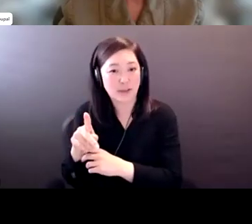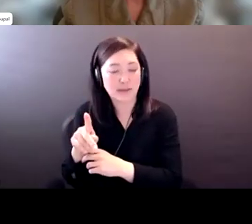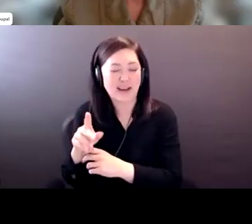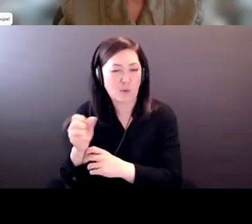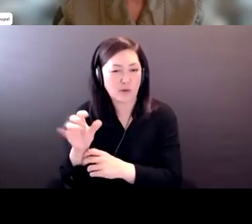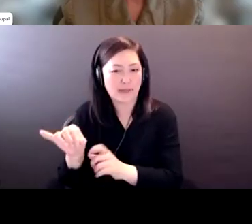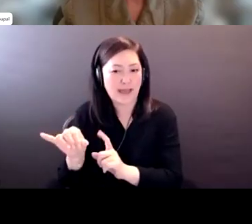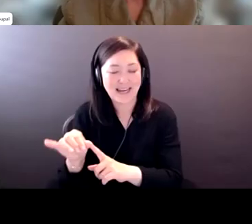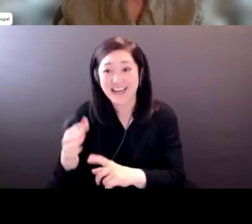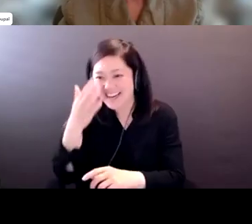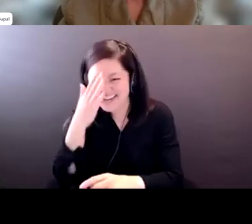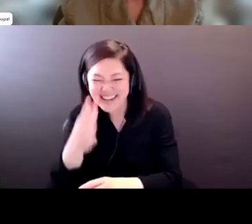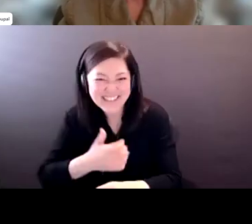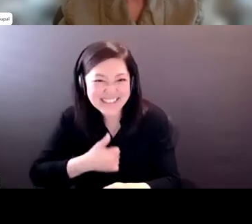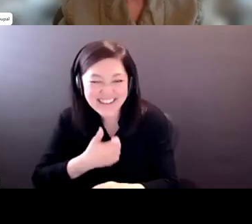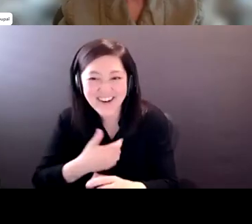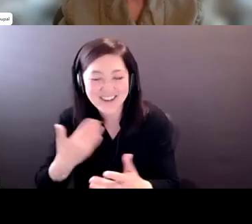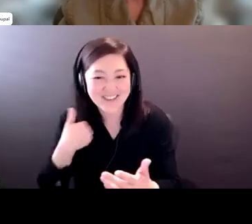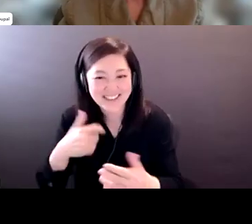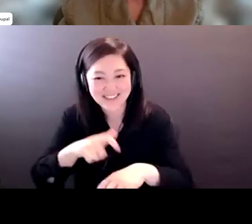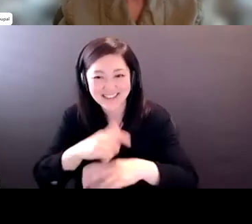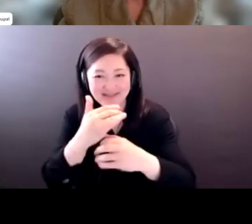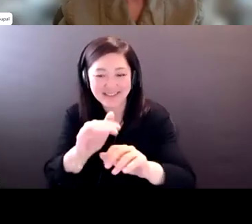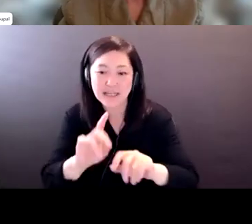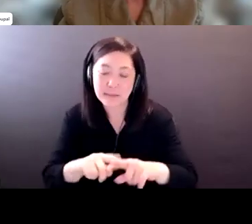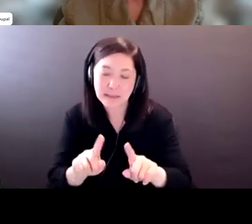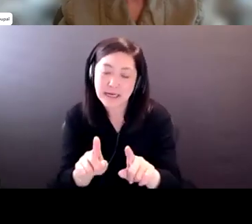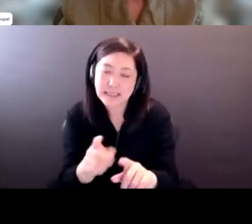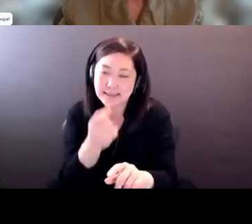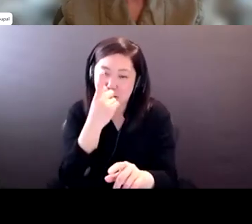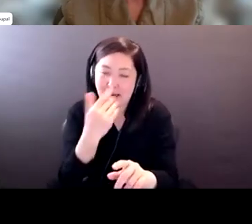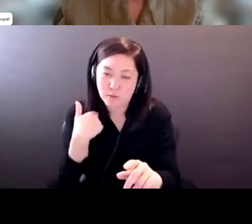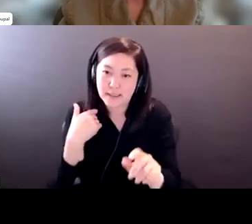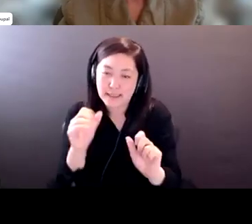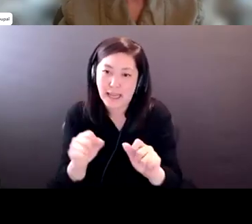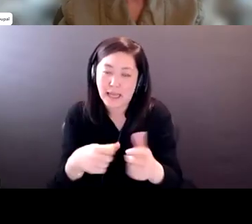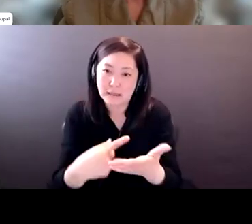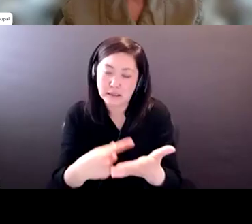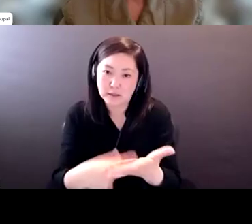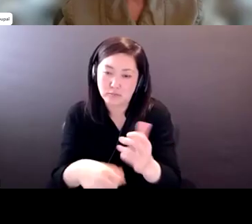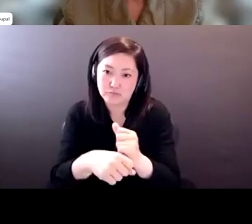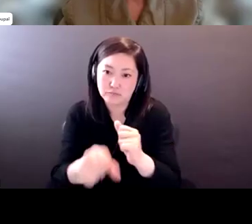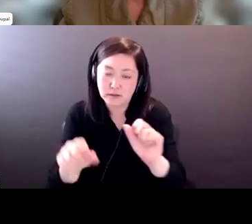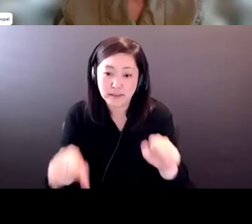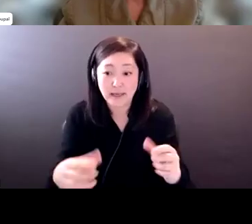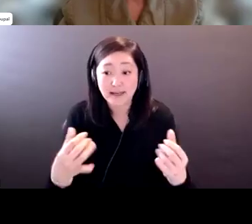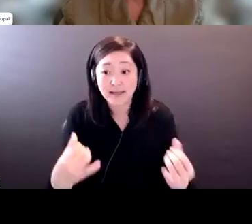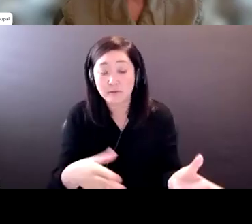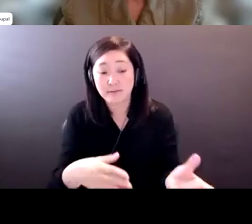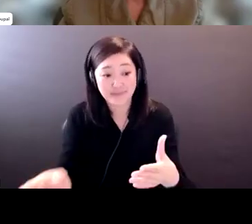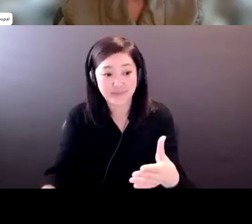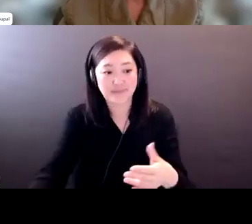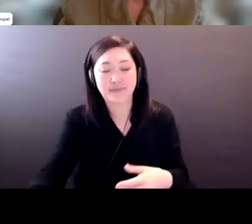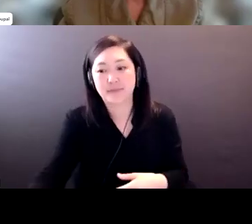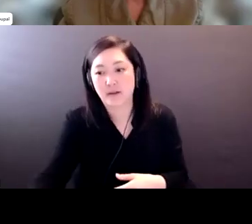and I'm Yeah. sorry, it's such a time crunch. Yeah. But let's move into let's kind of talk about these situations